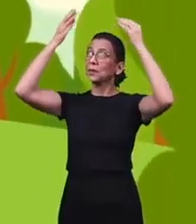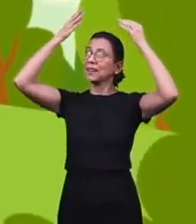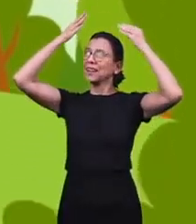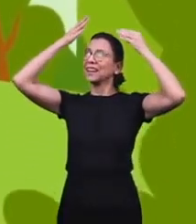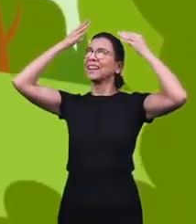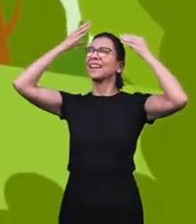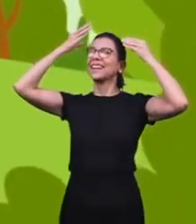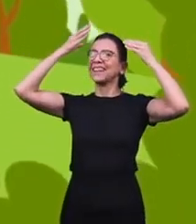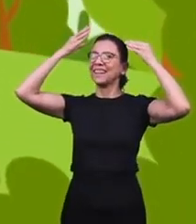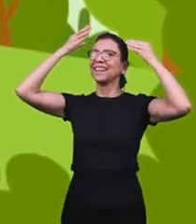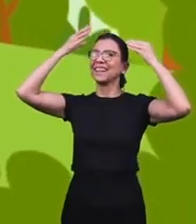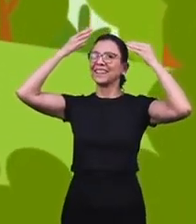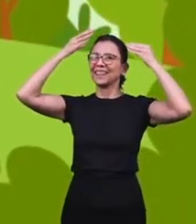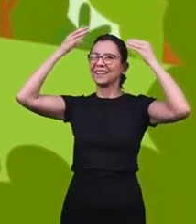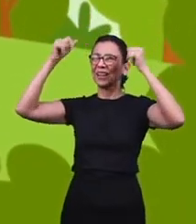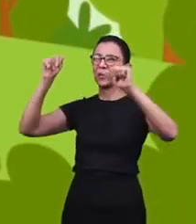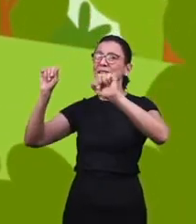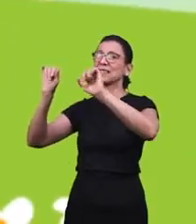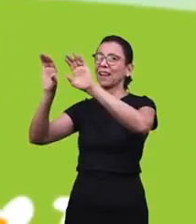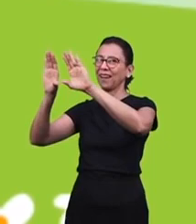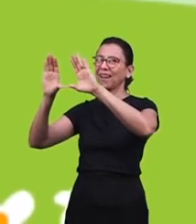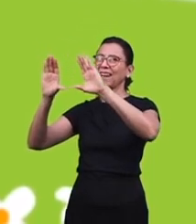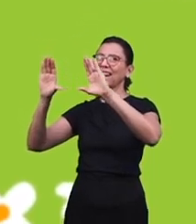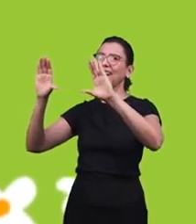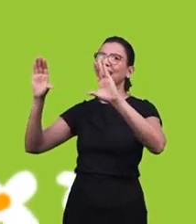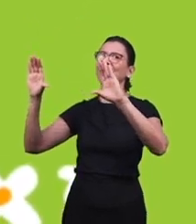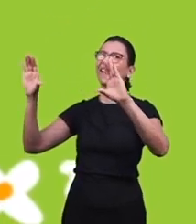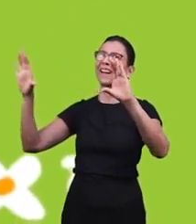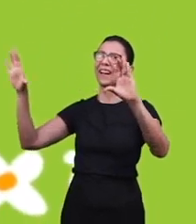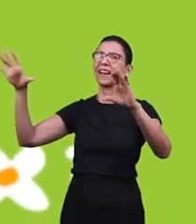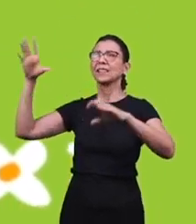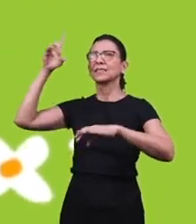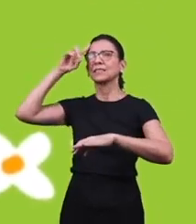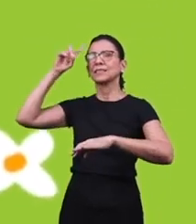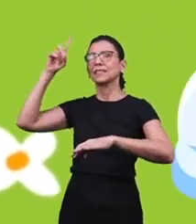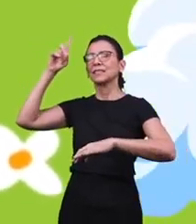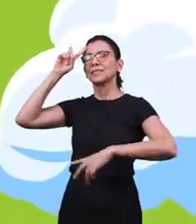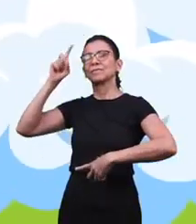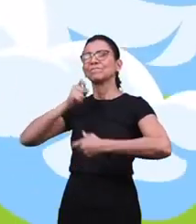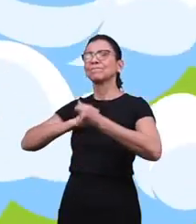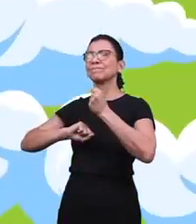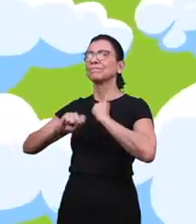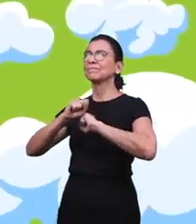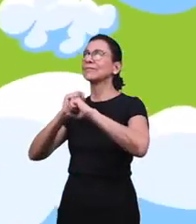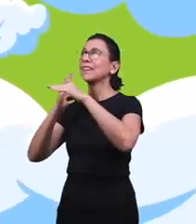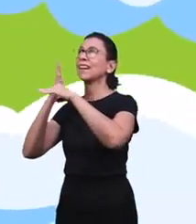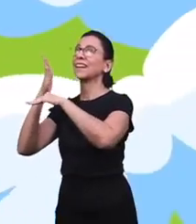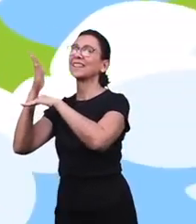Jerusalem, cidade do meu rei, a cada dia anseio.